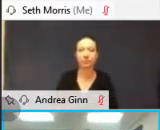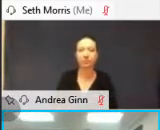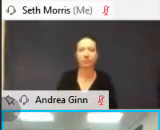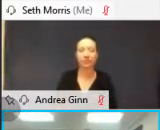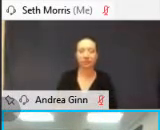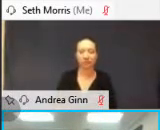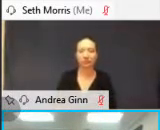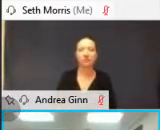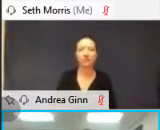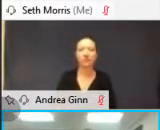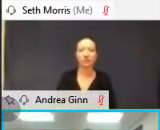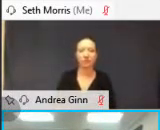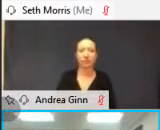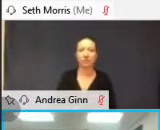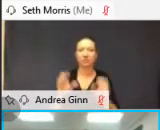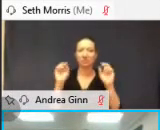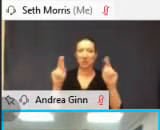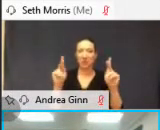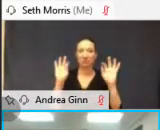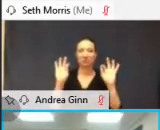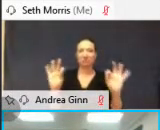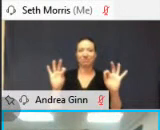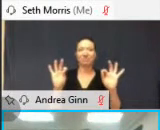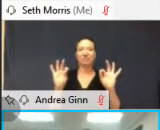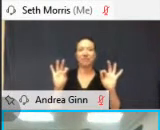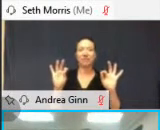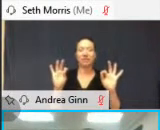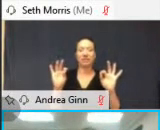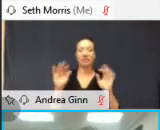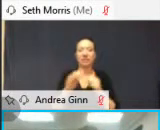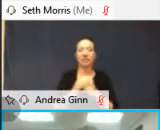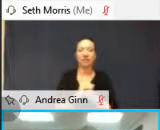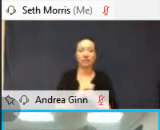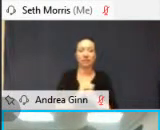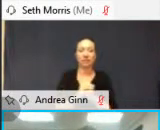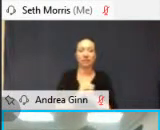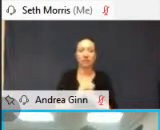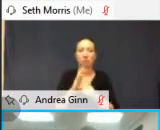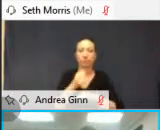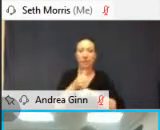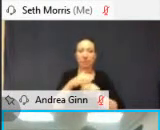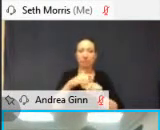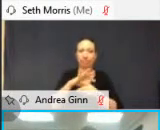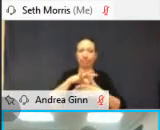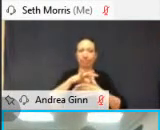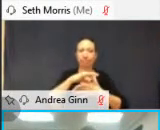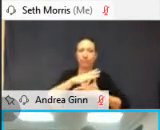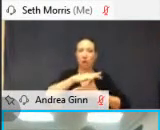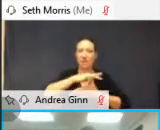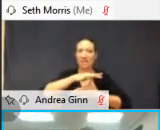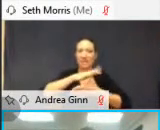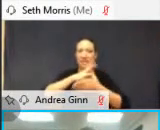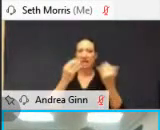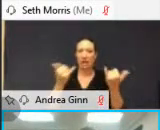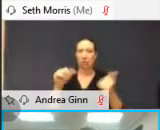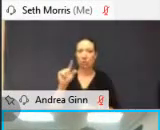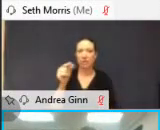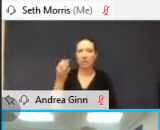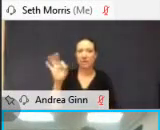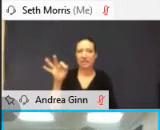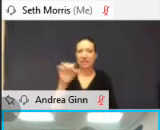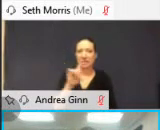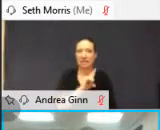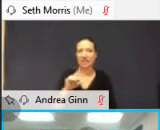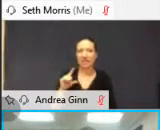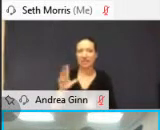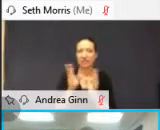Move forward one more. There we go. Okay, so just to set the context for you all, in the 2019 legislative session, we